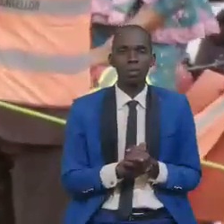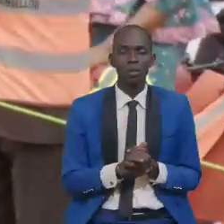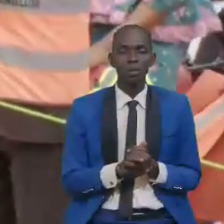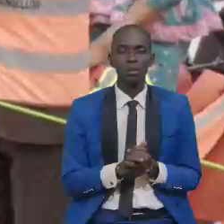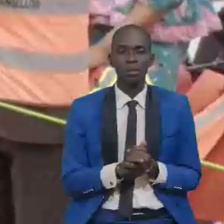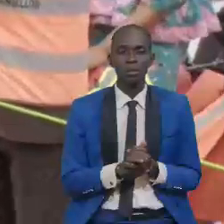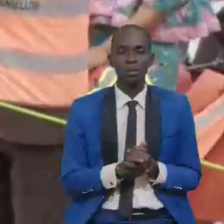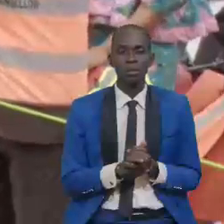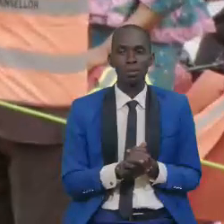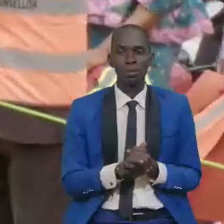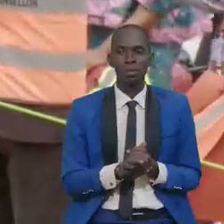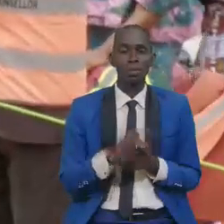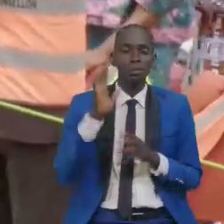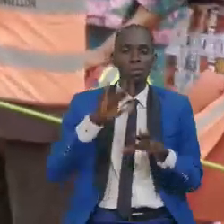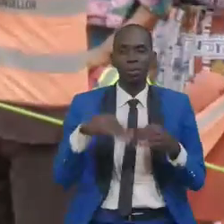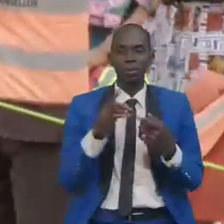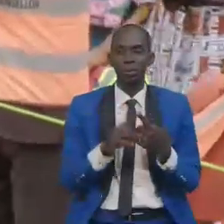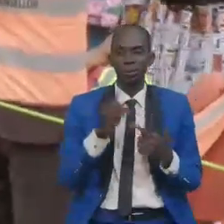a grant unto you